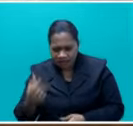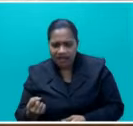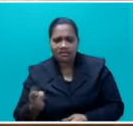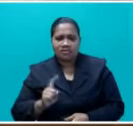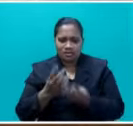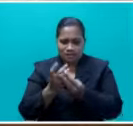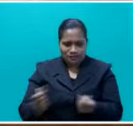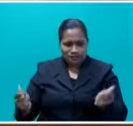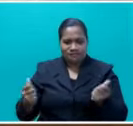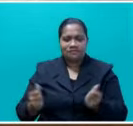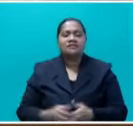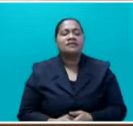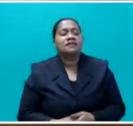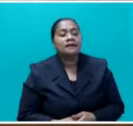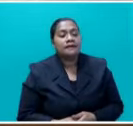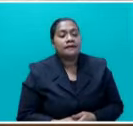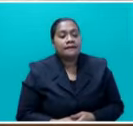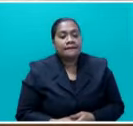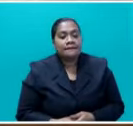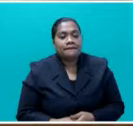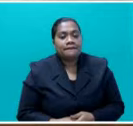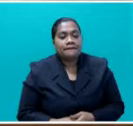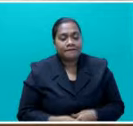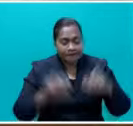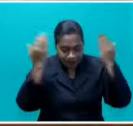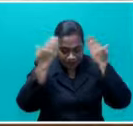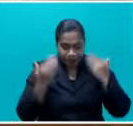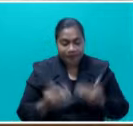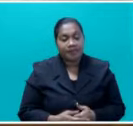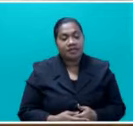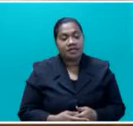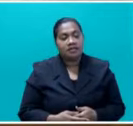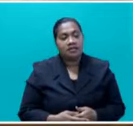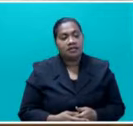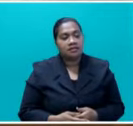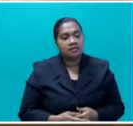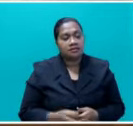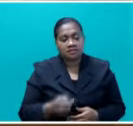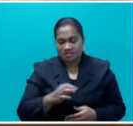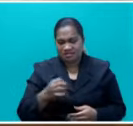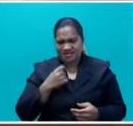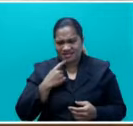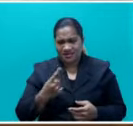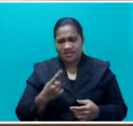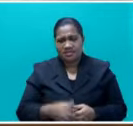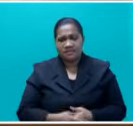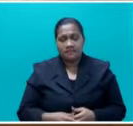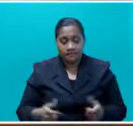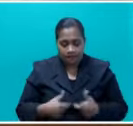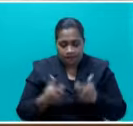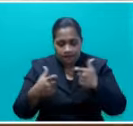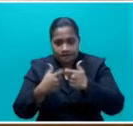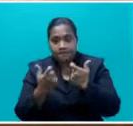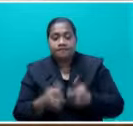resolution. Mr. Speaker, notwithstanding our regional political challenges, our long-term aspirations and vision